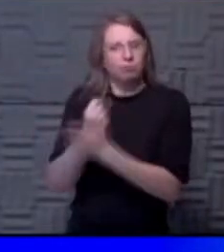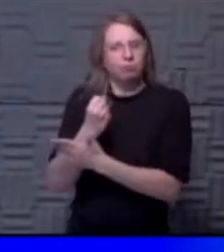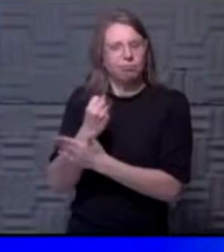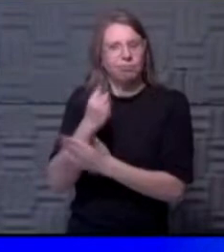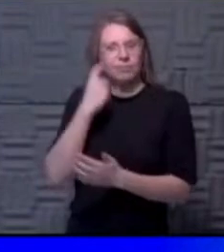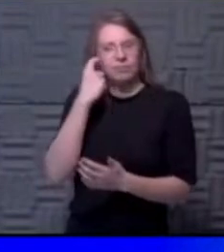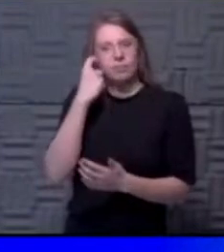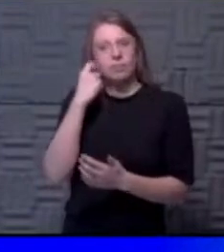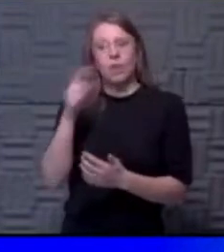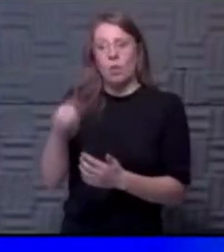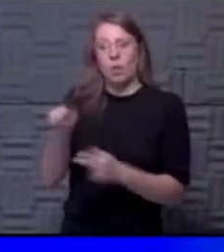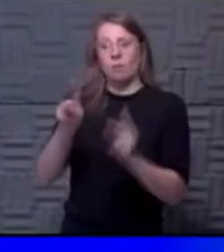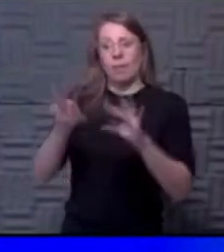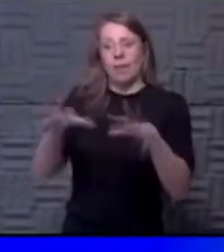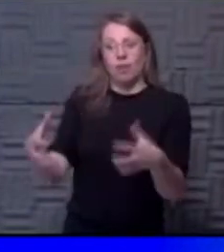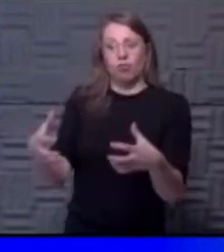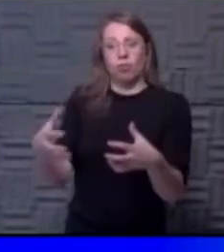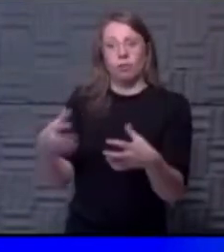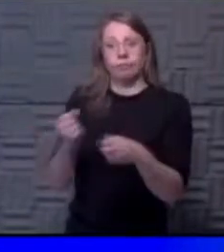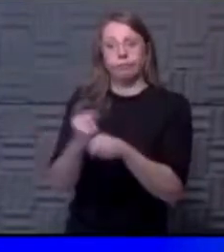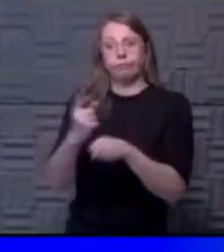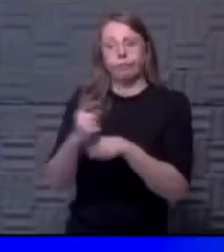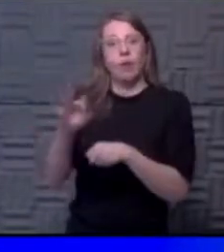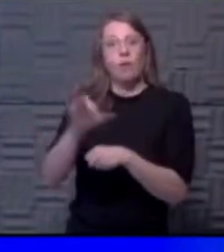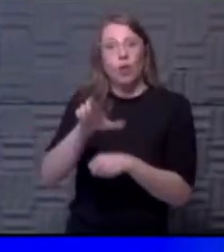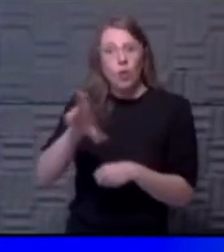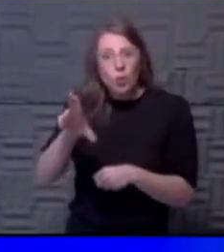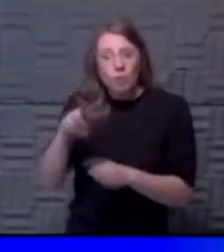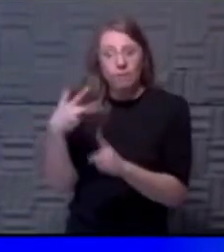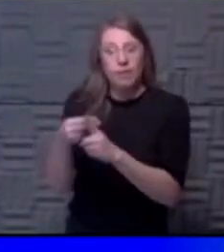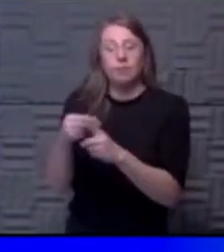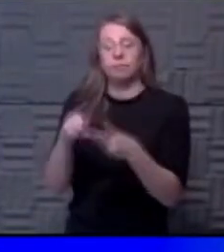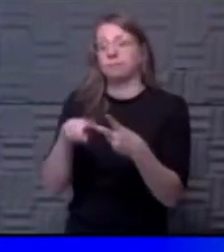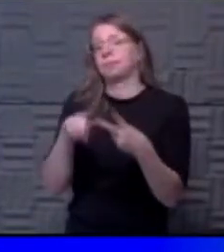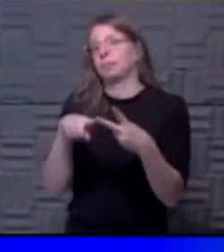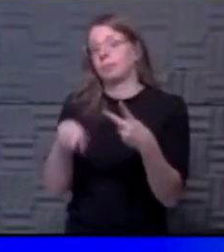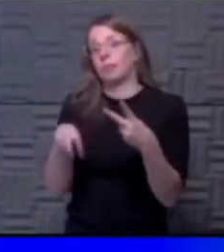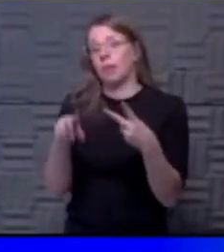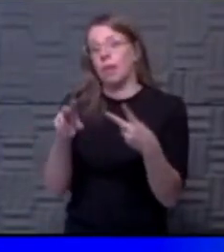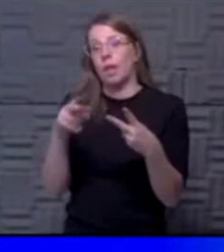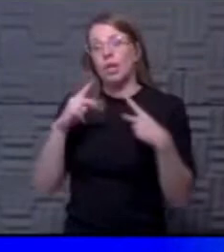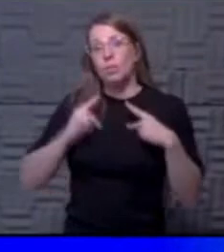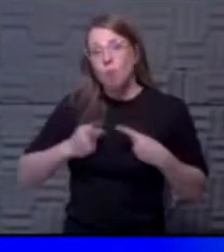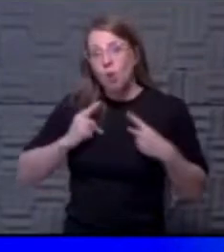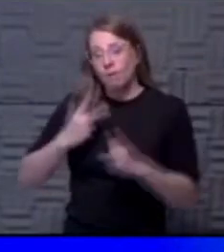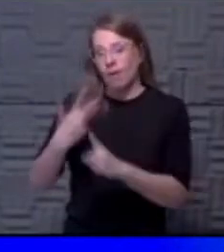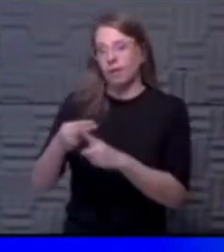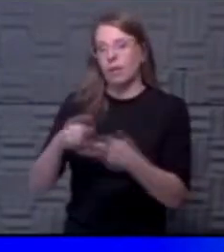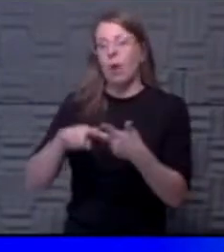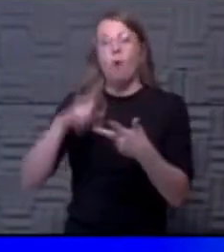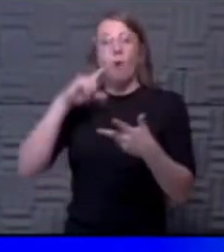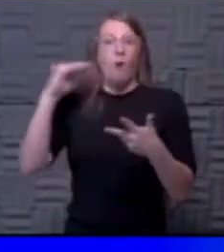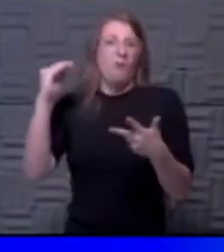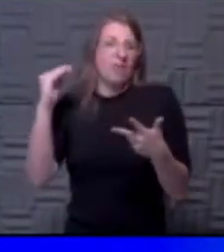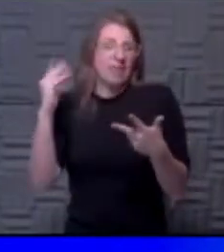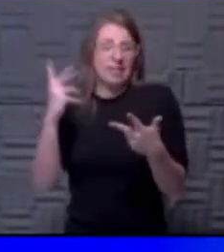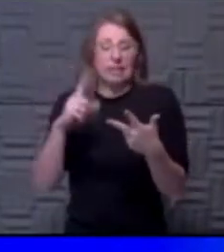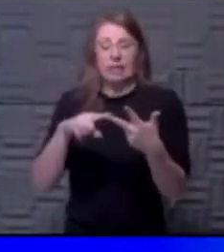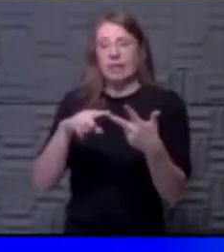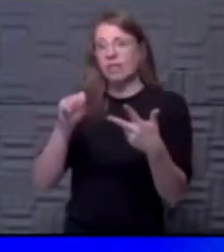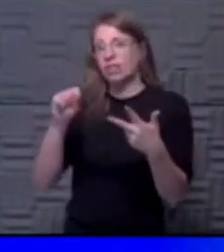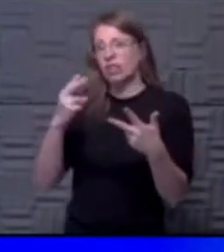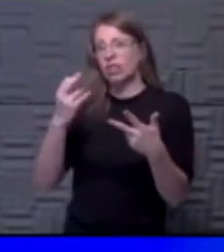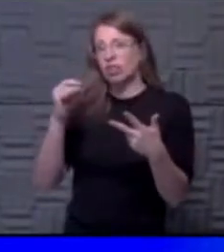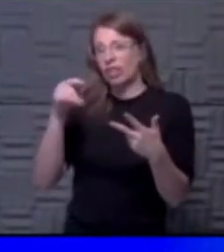likely, those populations are getting yearly influenza vaccine. They're getting their pneumonia vaccines. Hopefully, they've gotten their